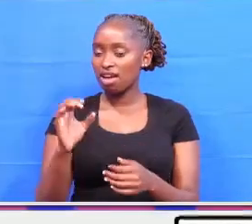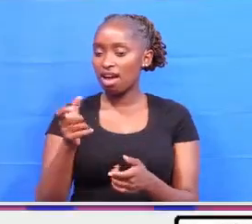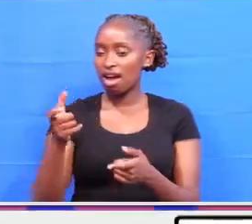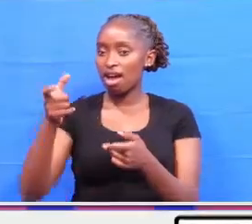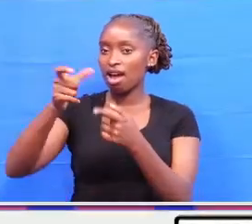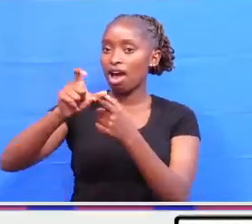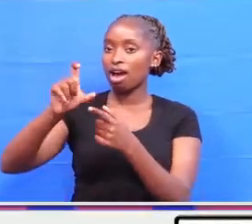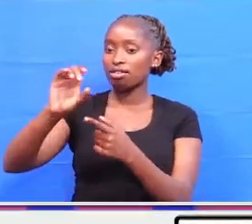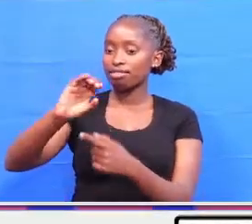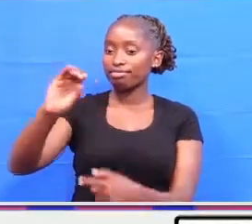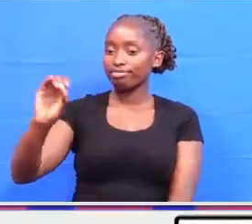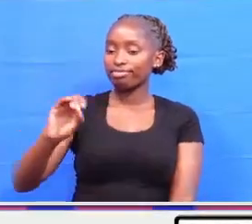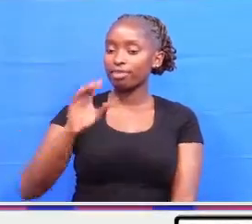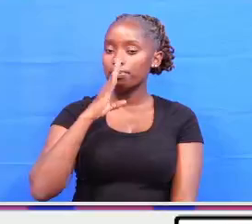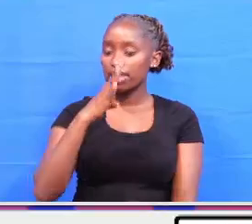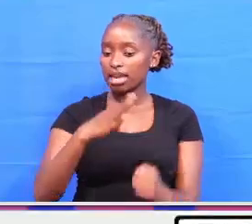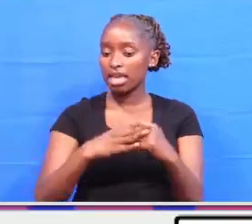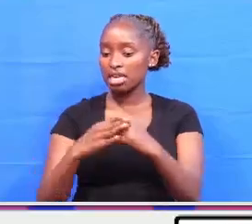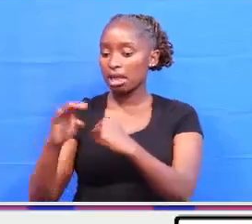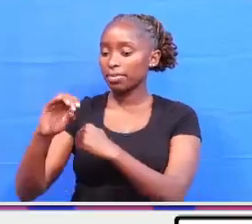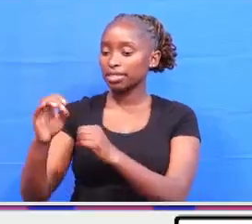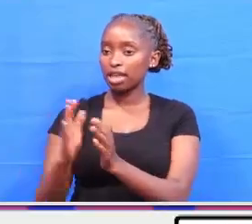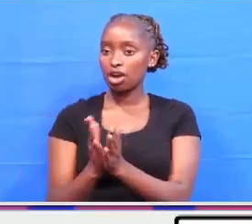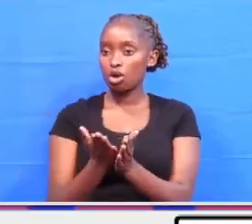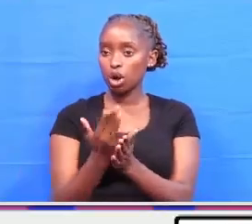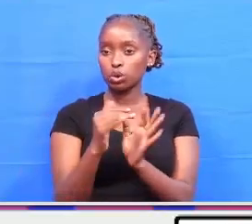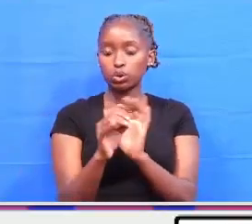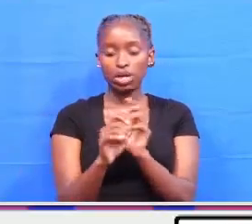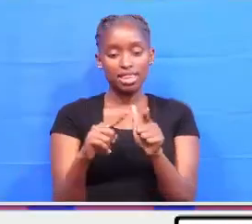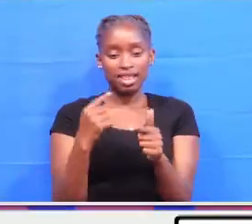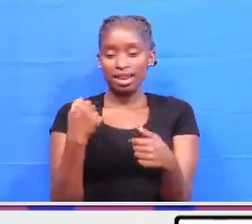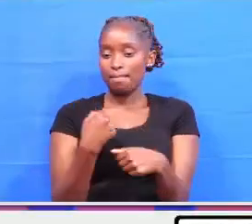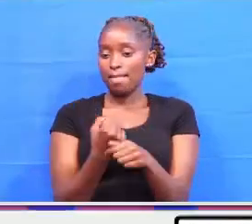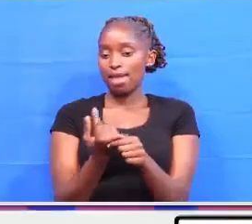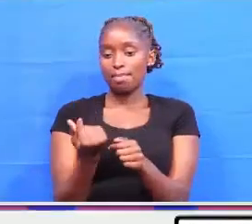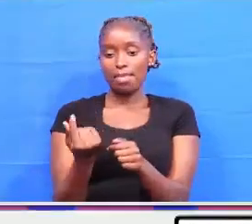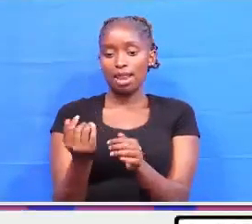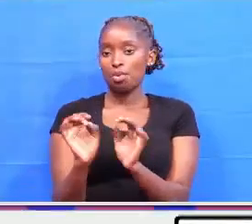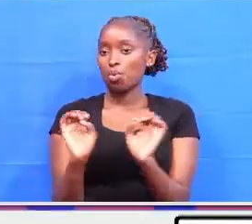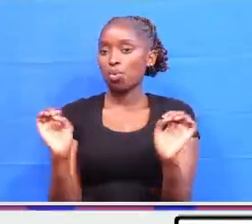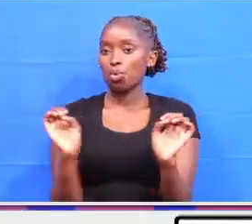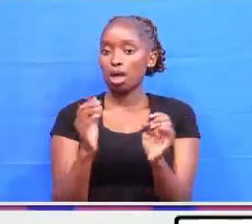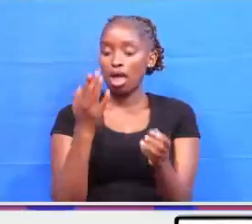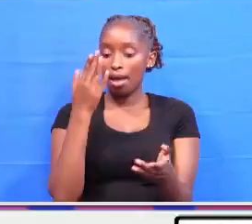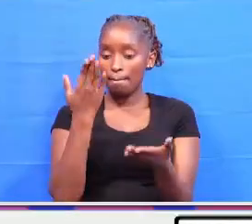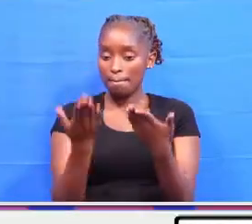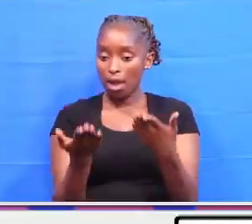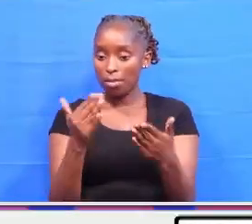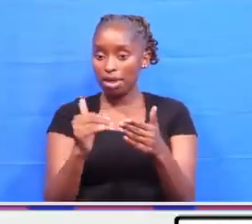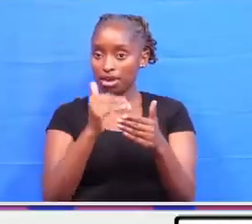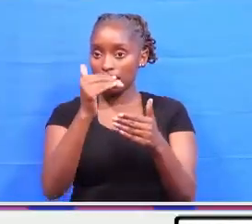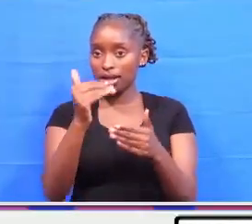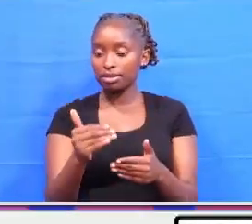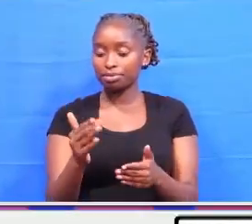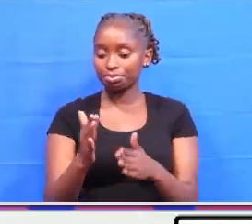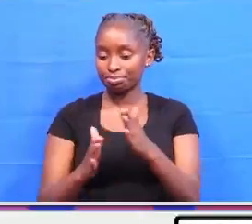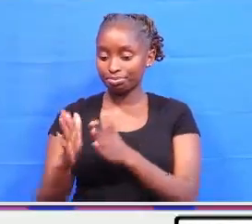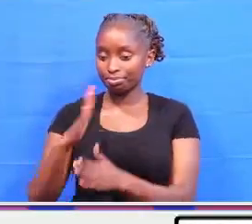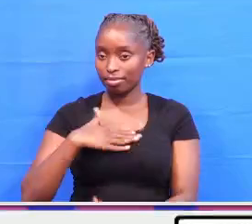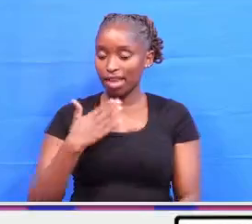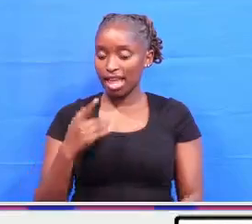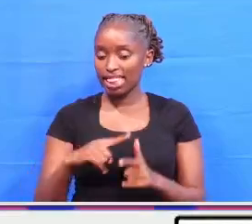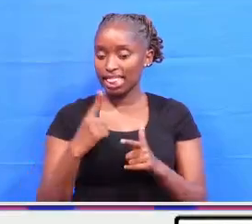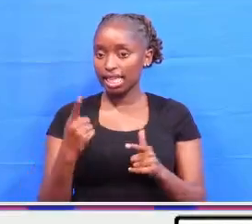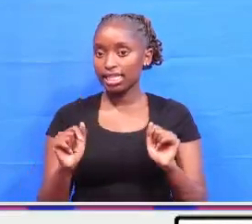at 99% and I don't collect, I'm not making money. Right. So maybe within the net of my own clients, I can be